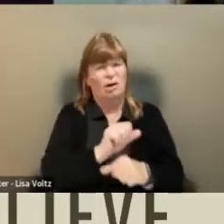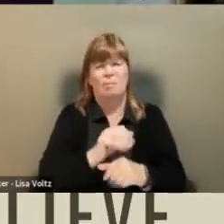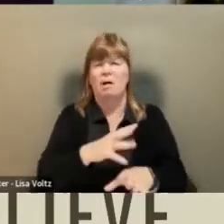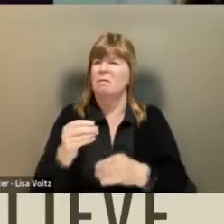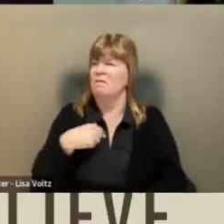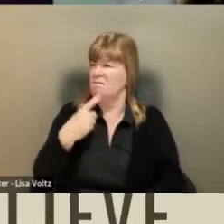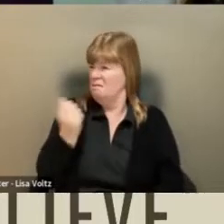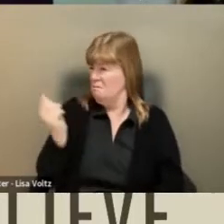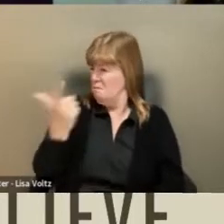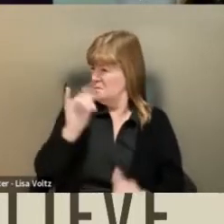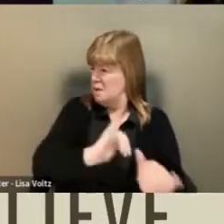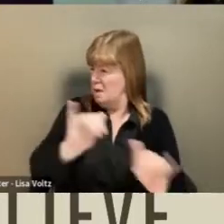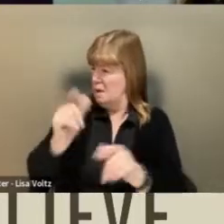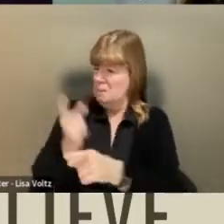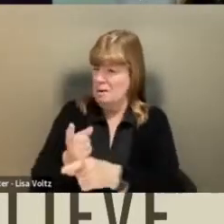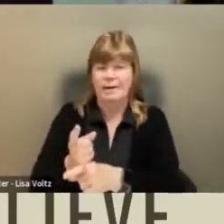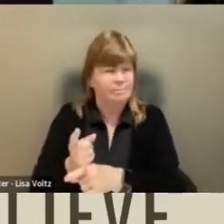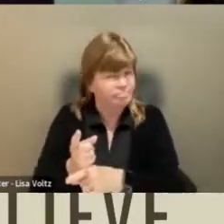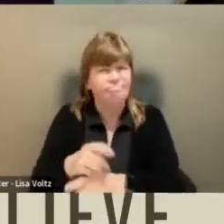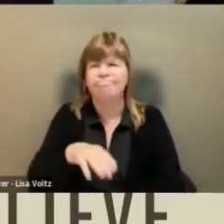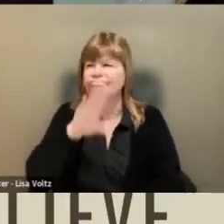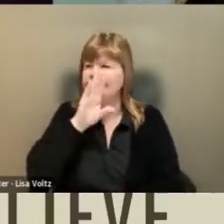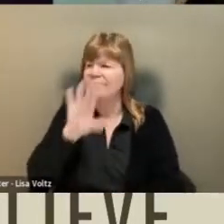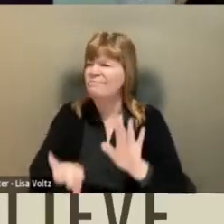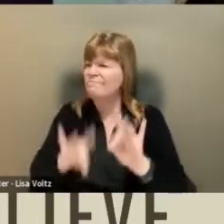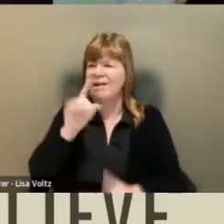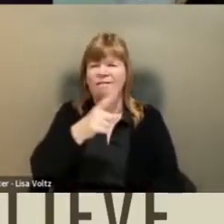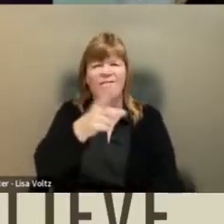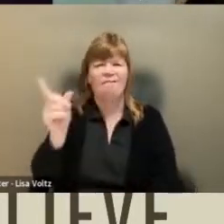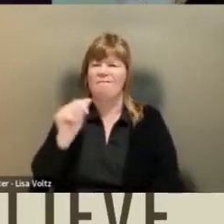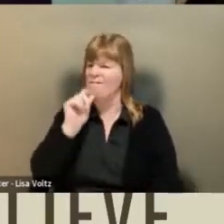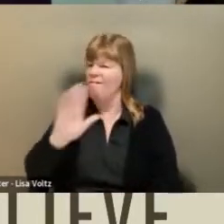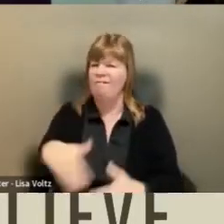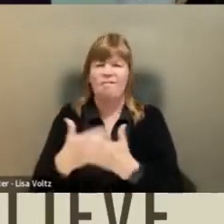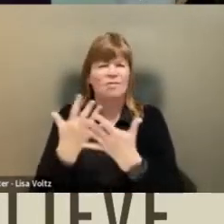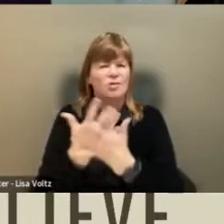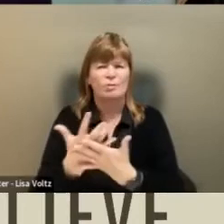do that? And of course, learned that no, everybody doesn't do that.